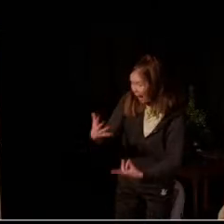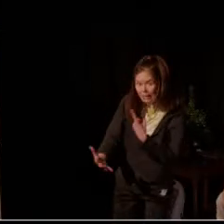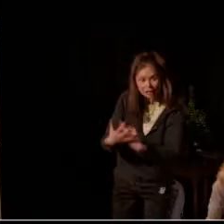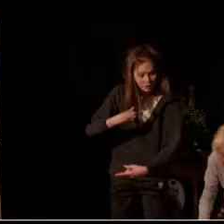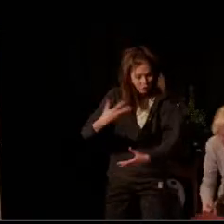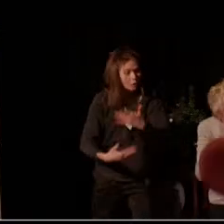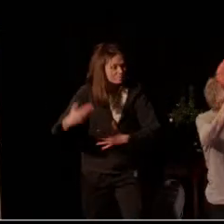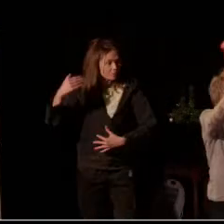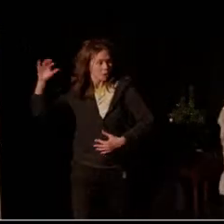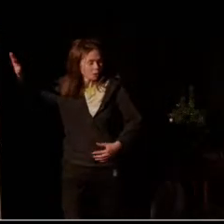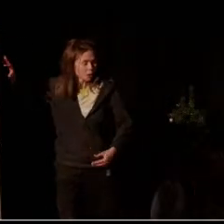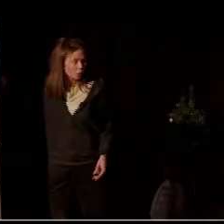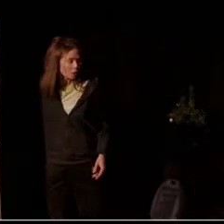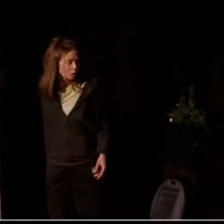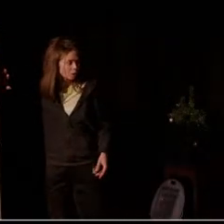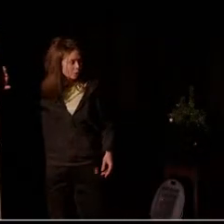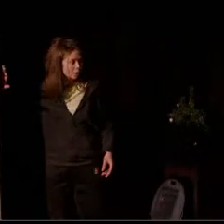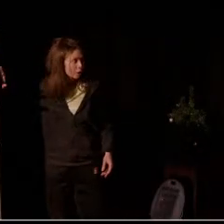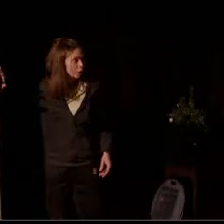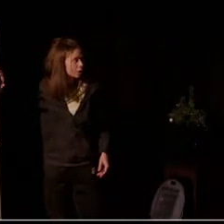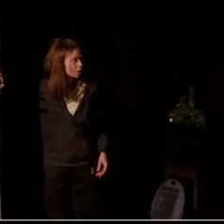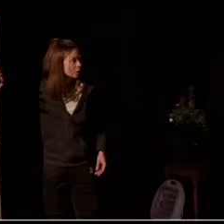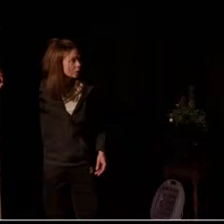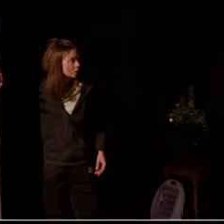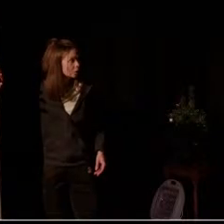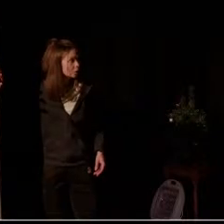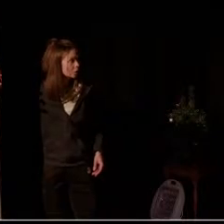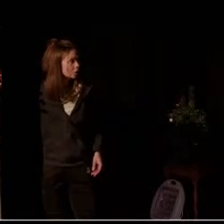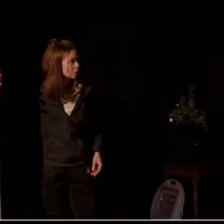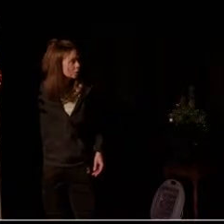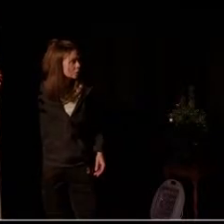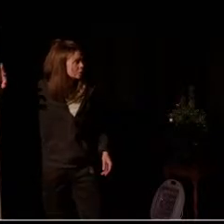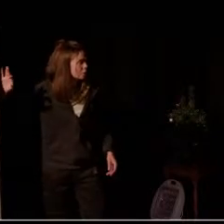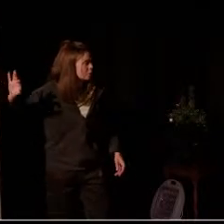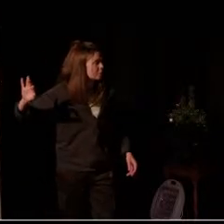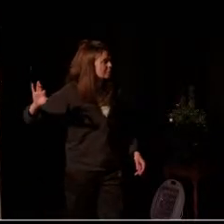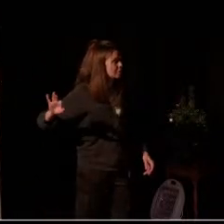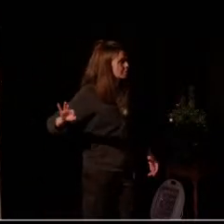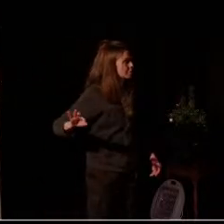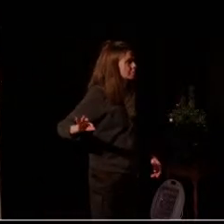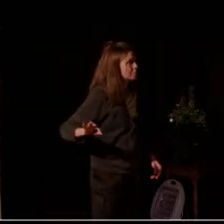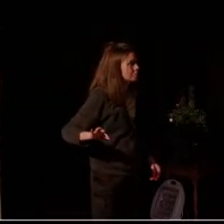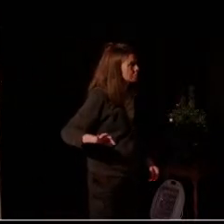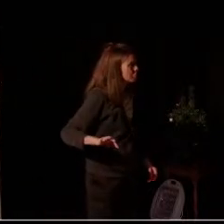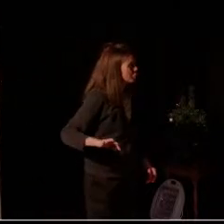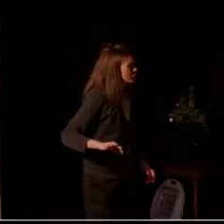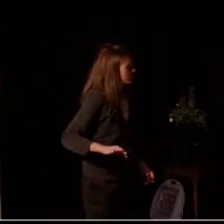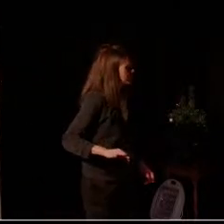the gods. No. No.